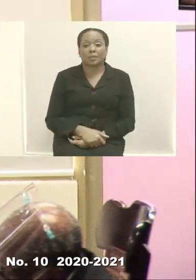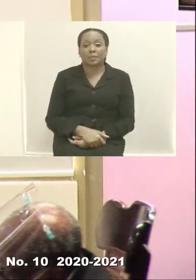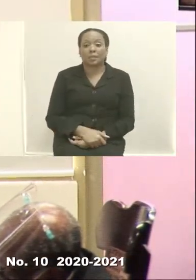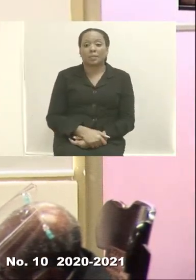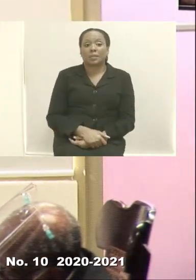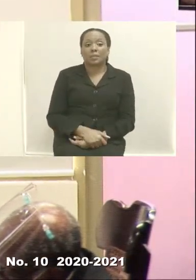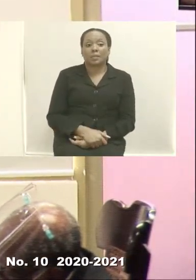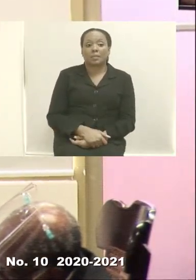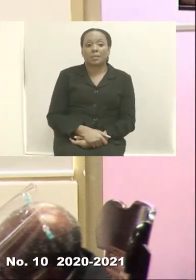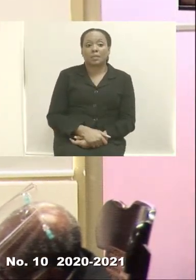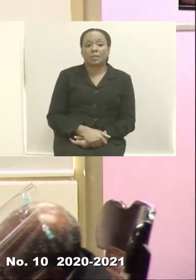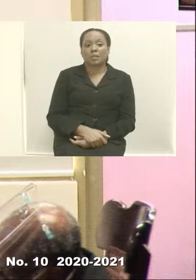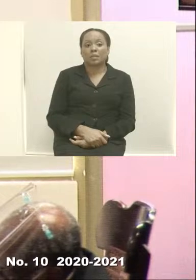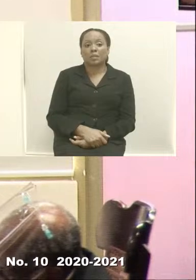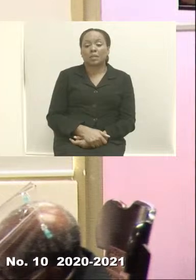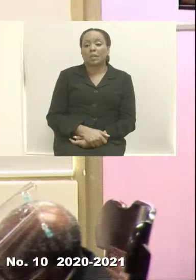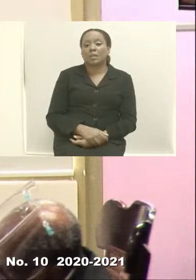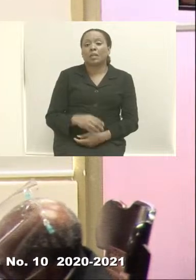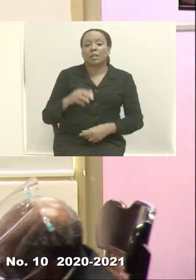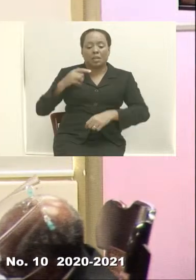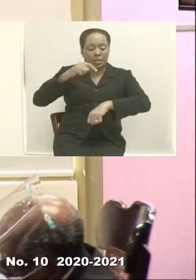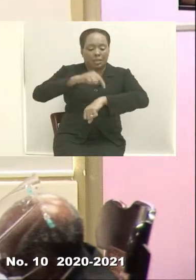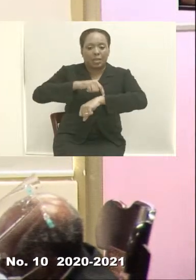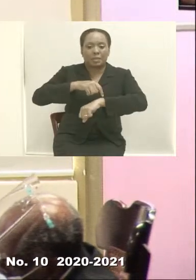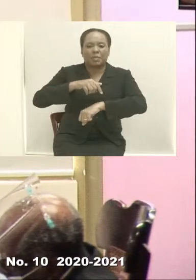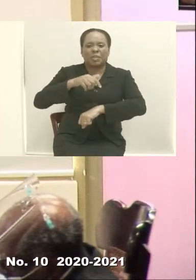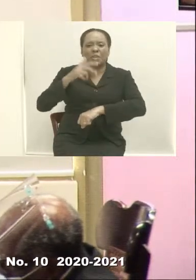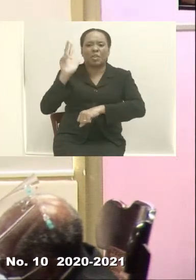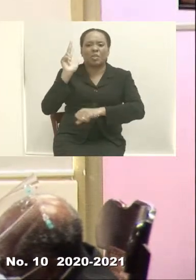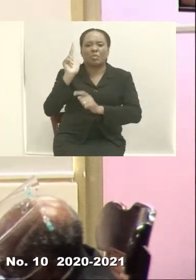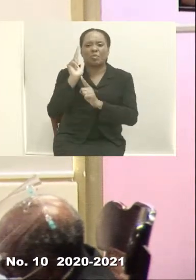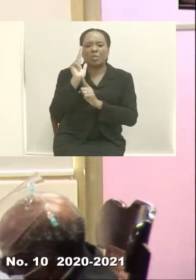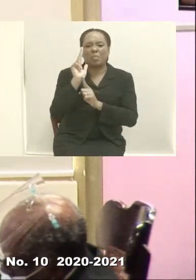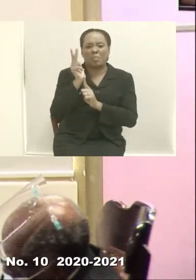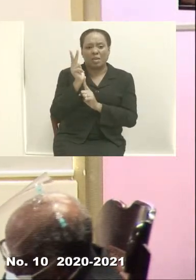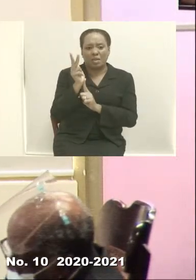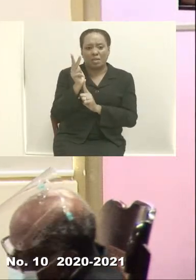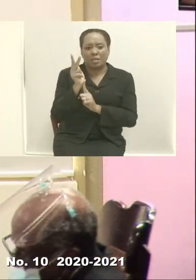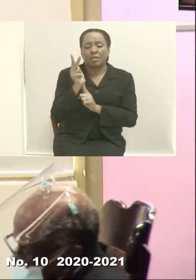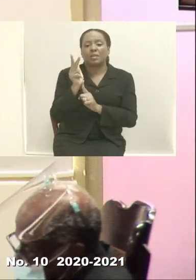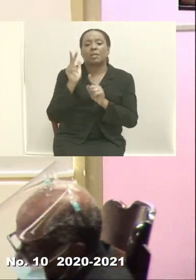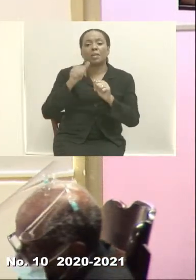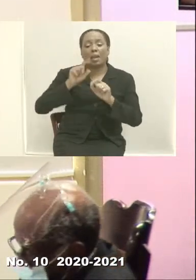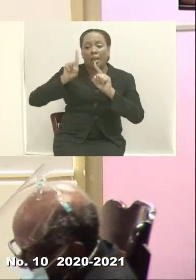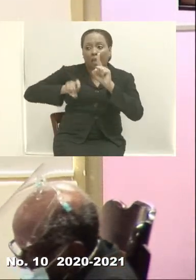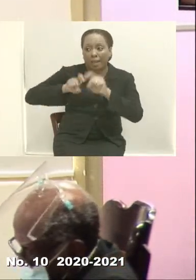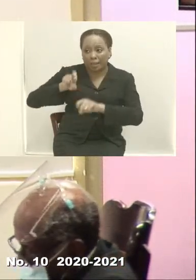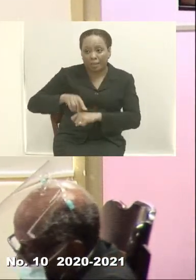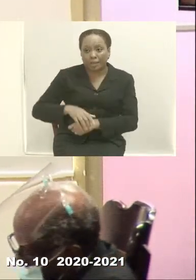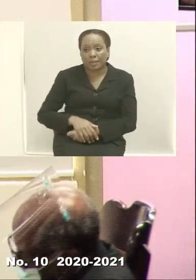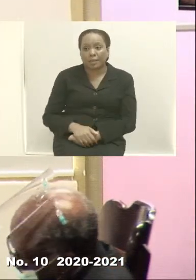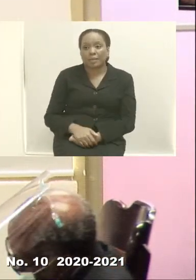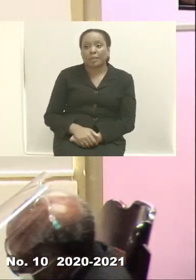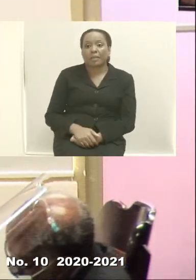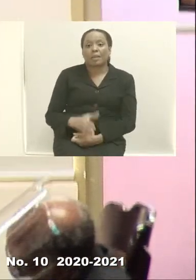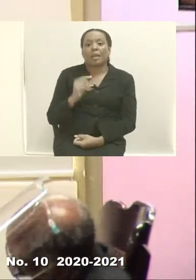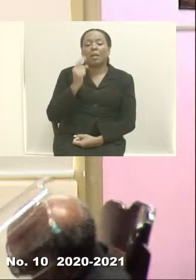in asking the question, and that includes 3 consecutive supplementary questions in one intervention.